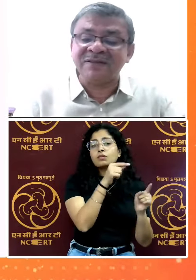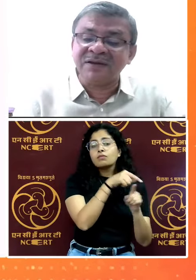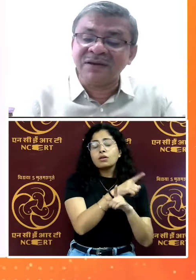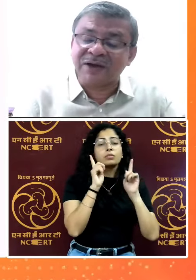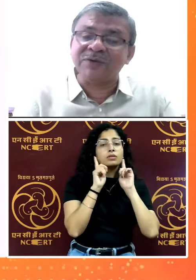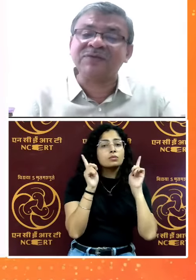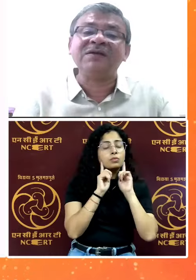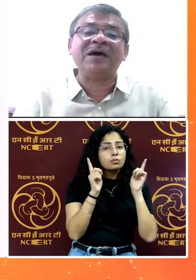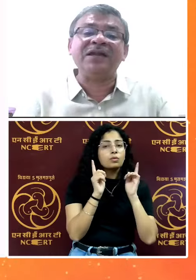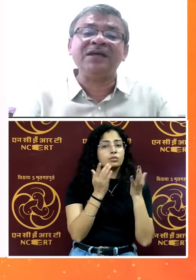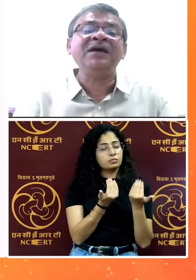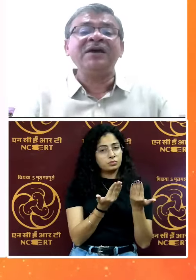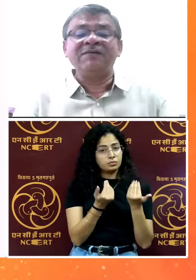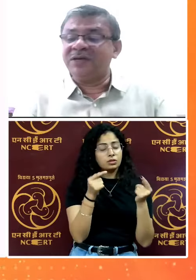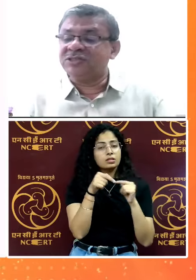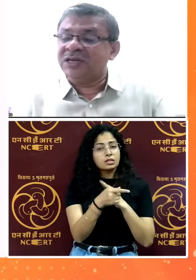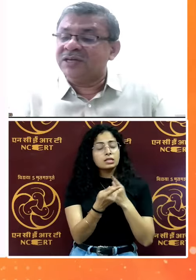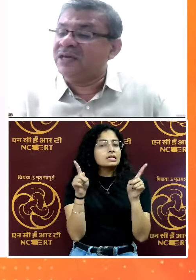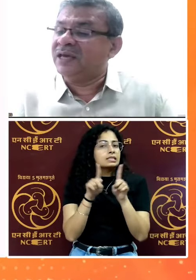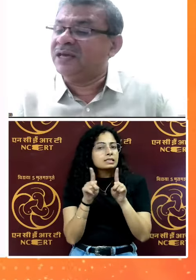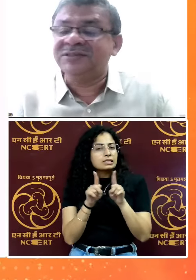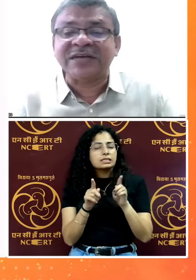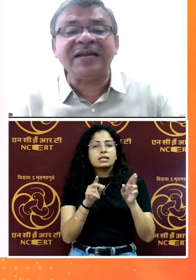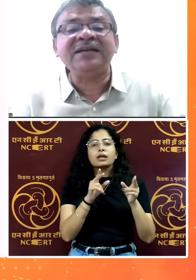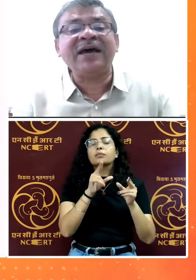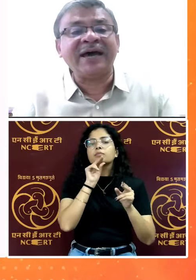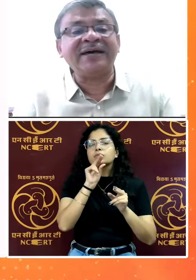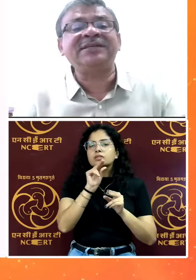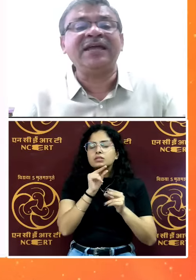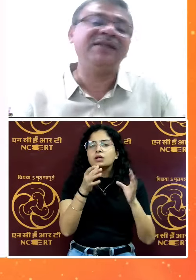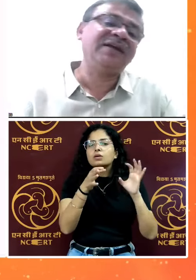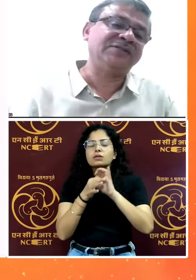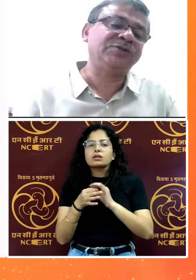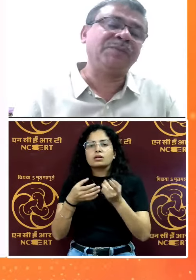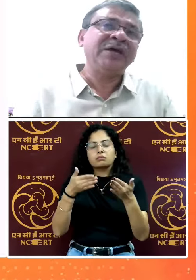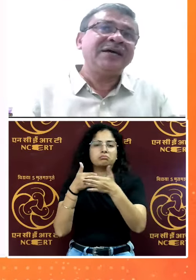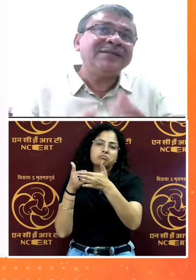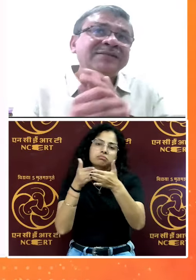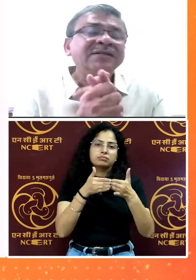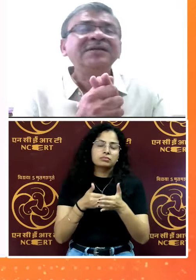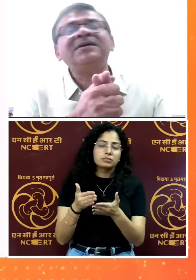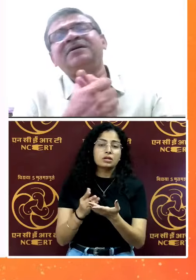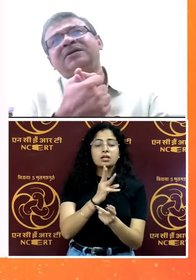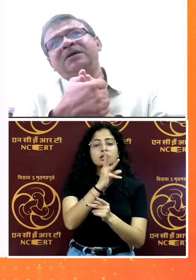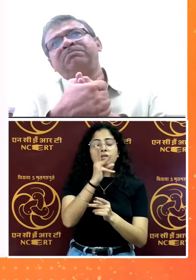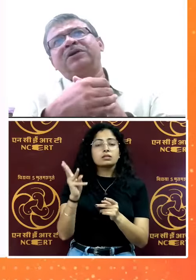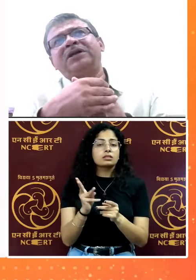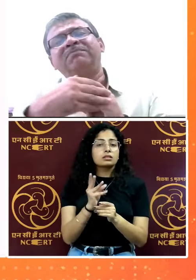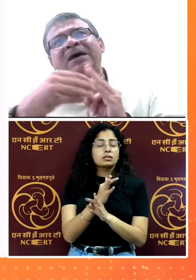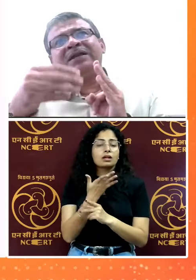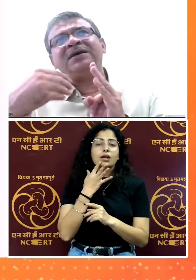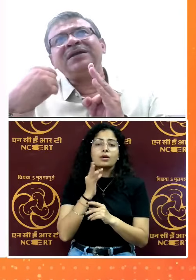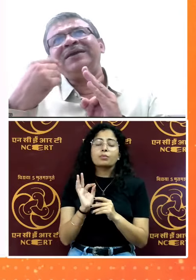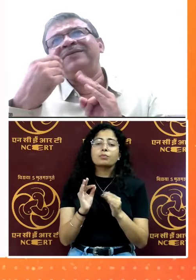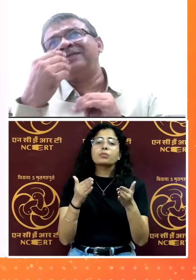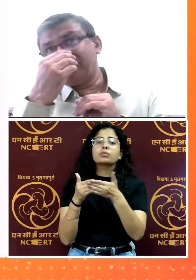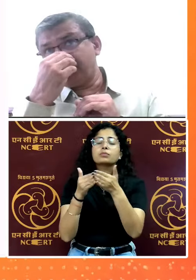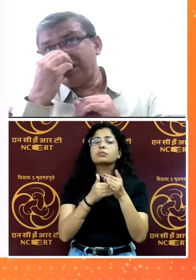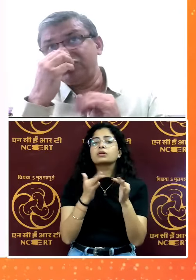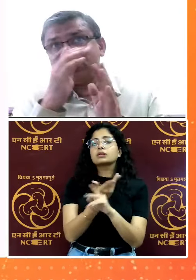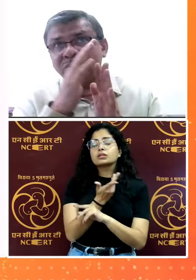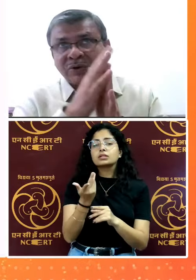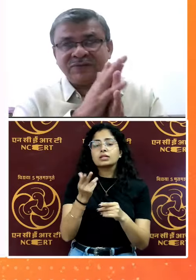is another acoustic barrier which the child has in the classroom. The third important barrier is